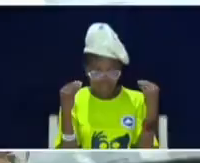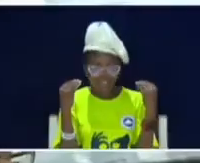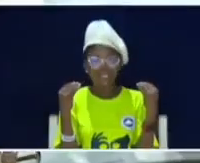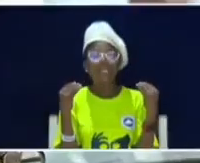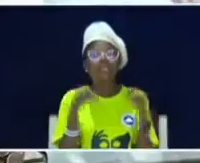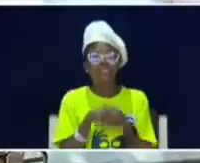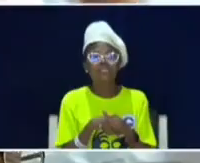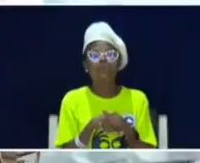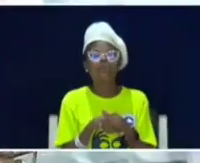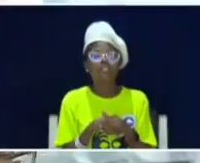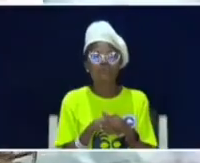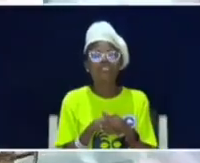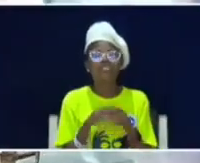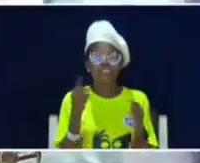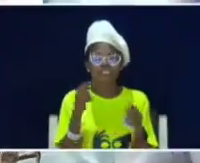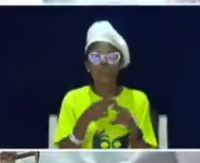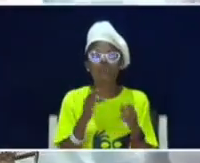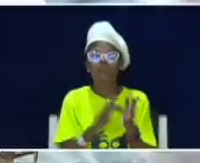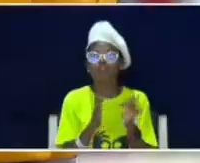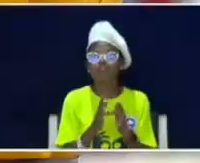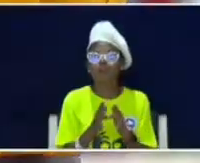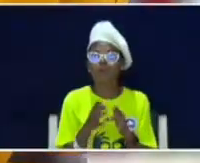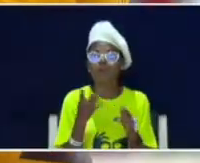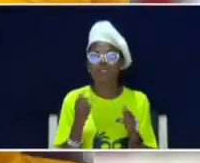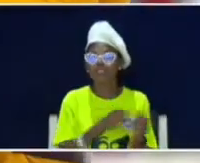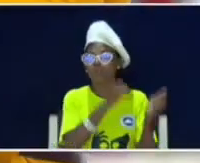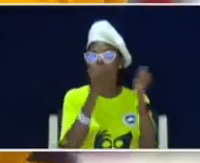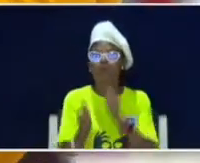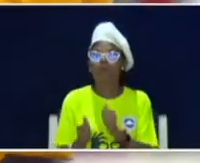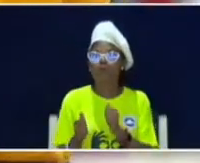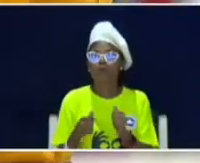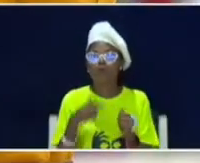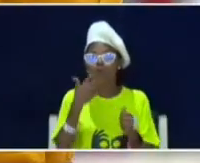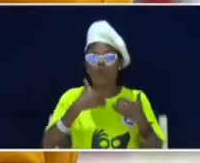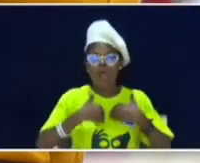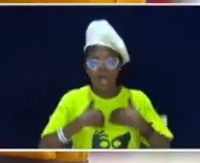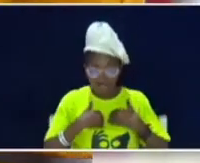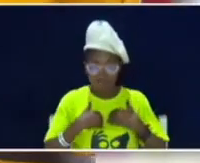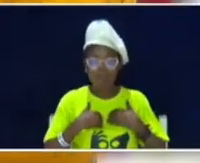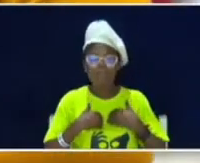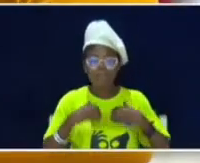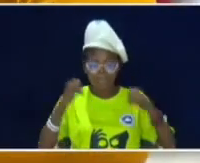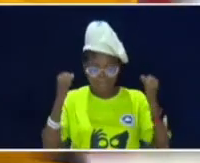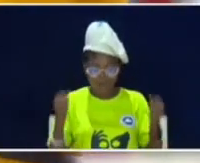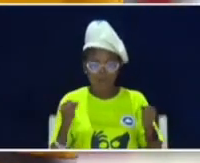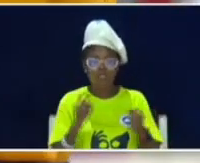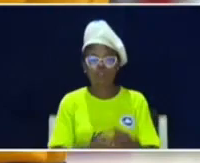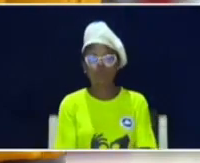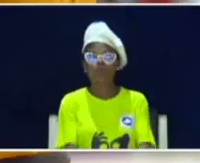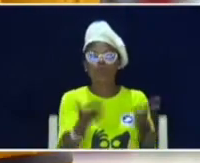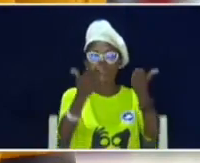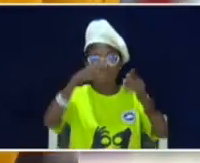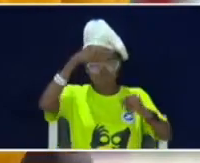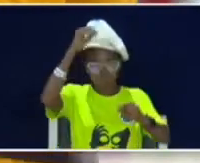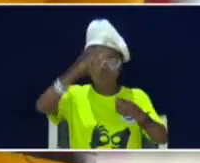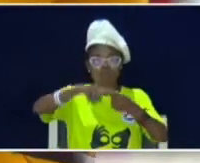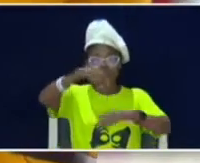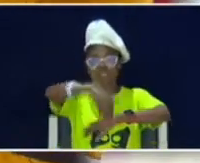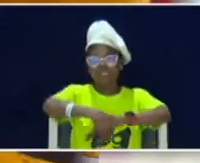of Jesus. The God Almighty who has power to raise men. Tonight, O